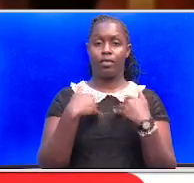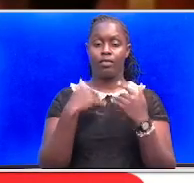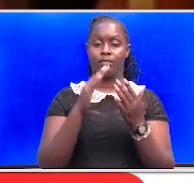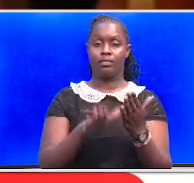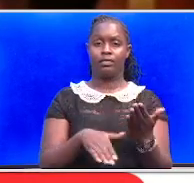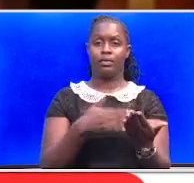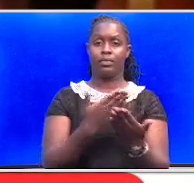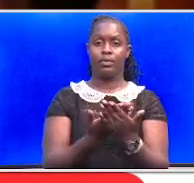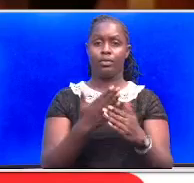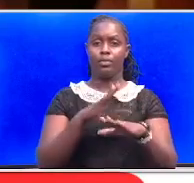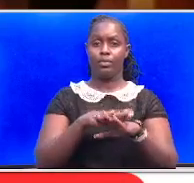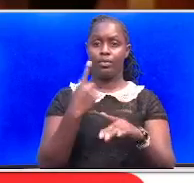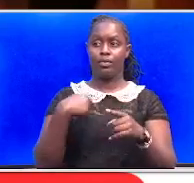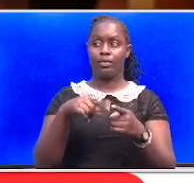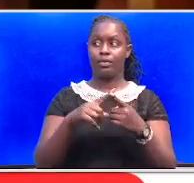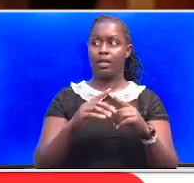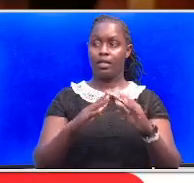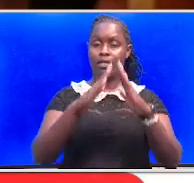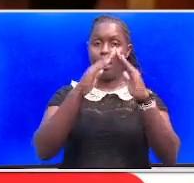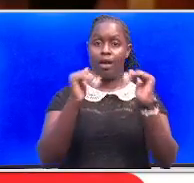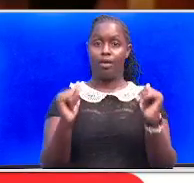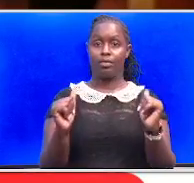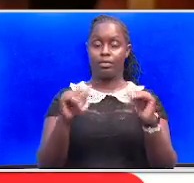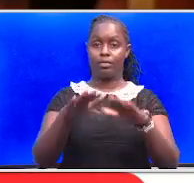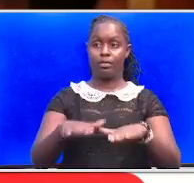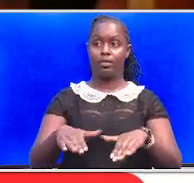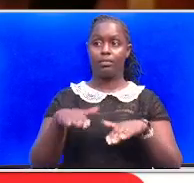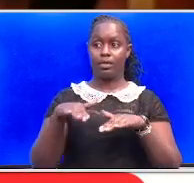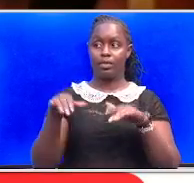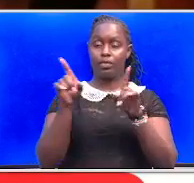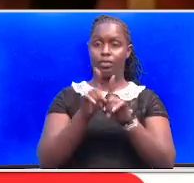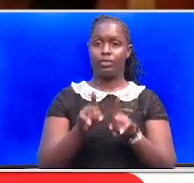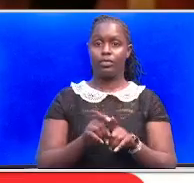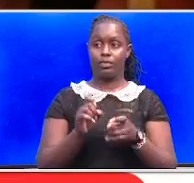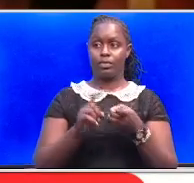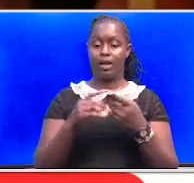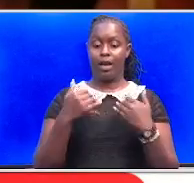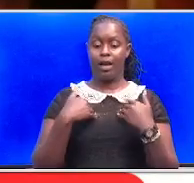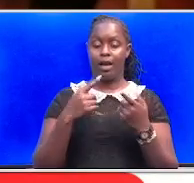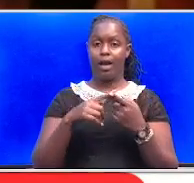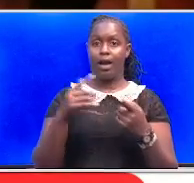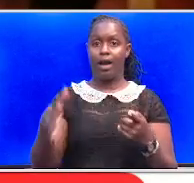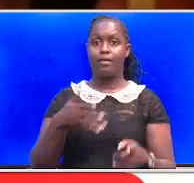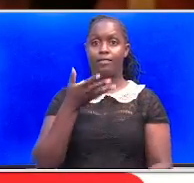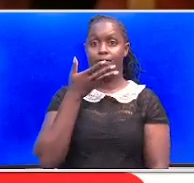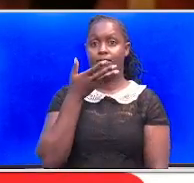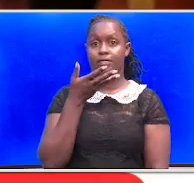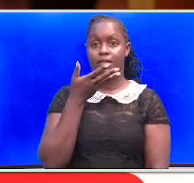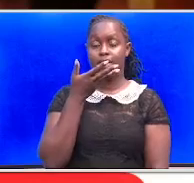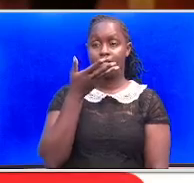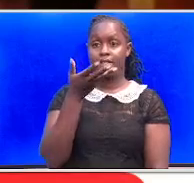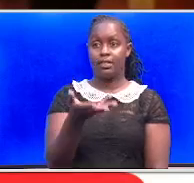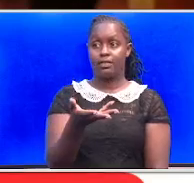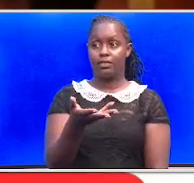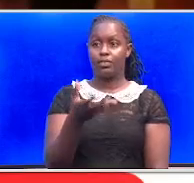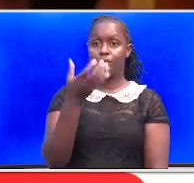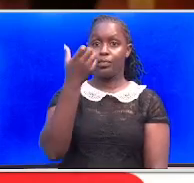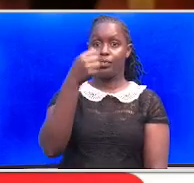on invitation by the House, not him inviting himself, as he seems to imply in this letter.